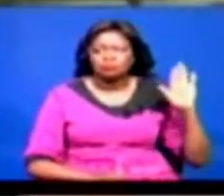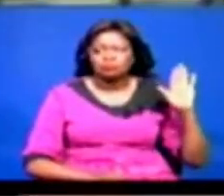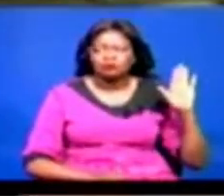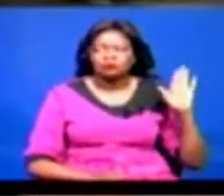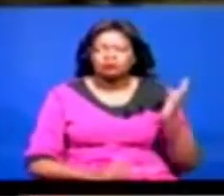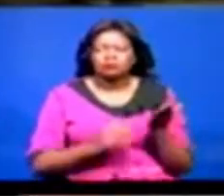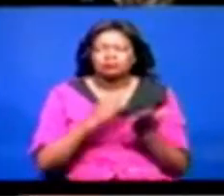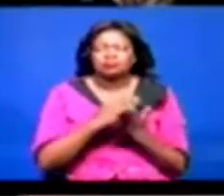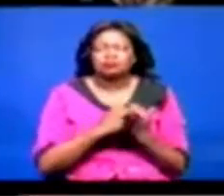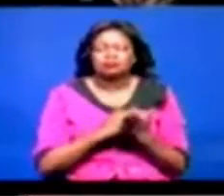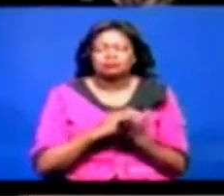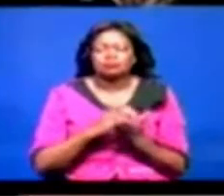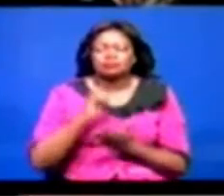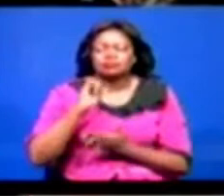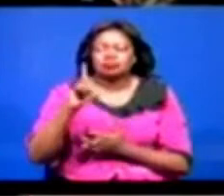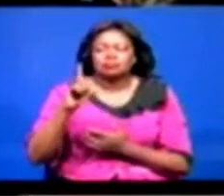Ouma,